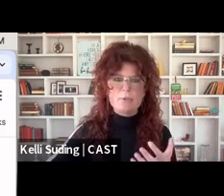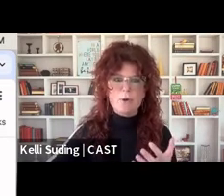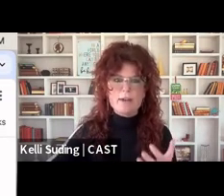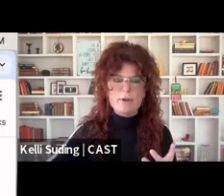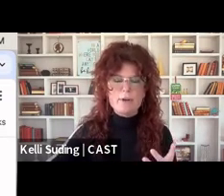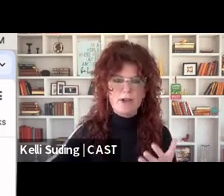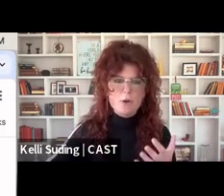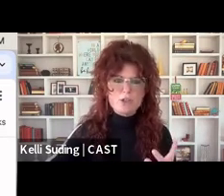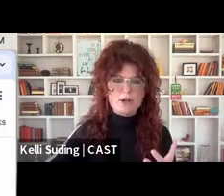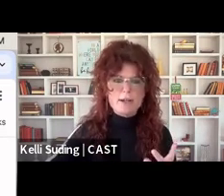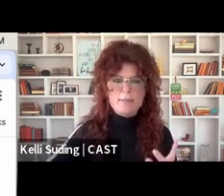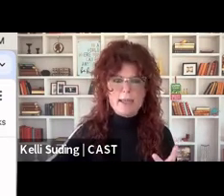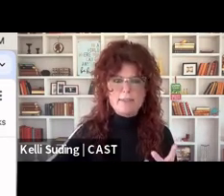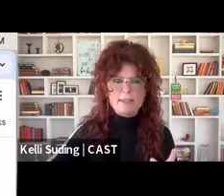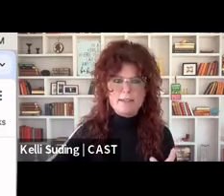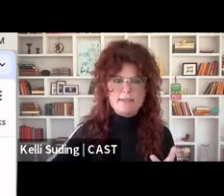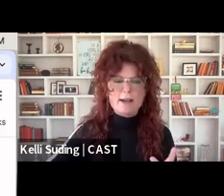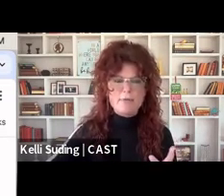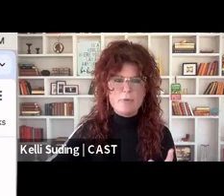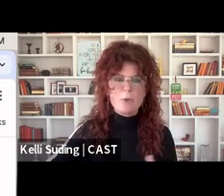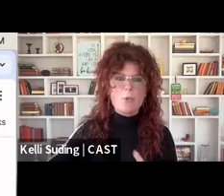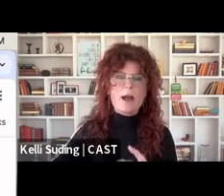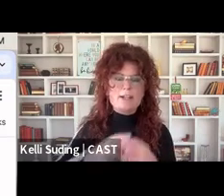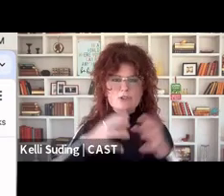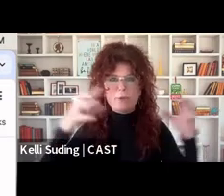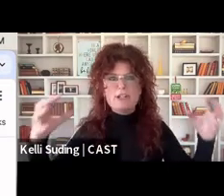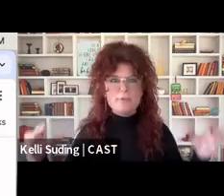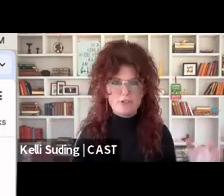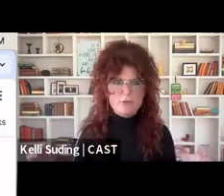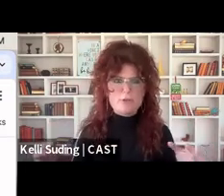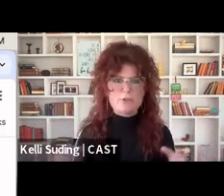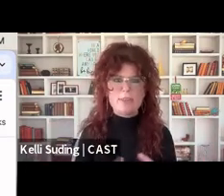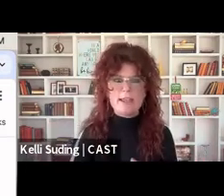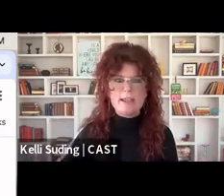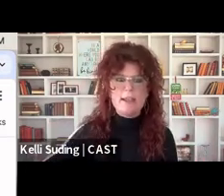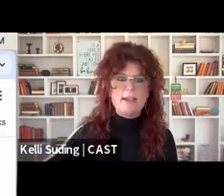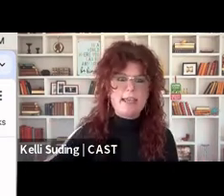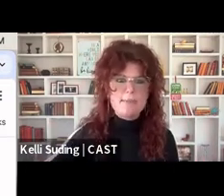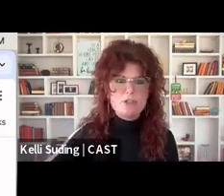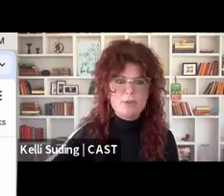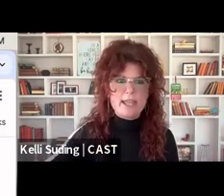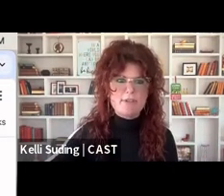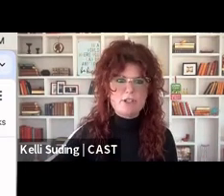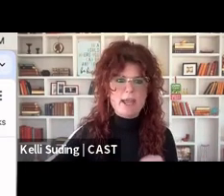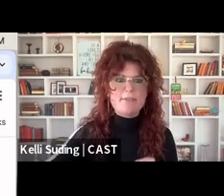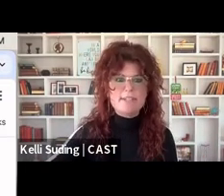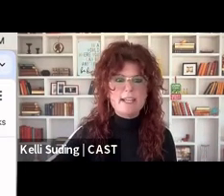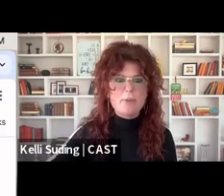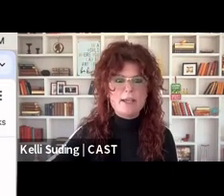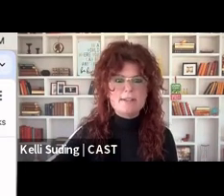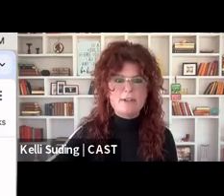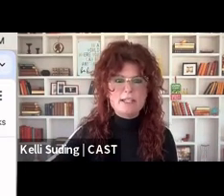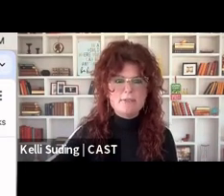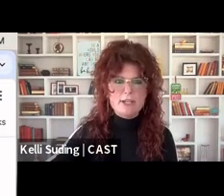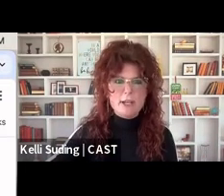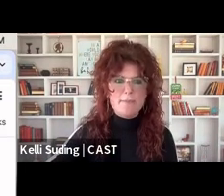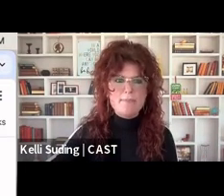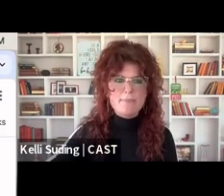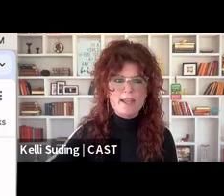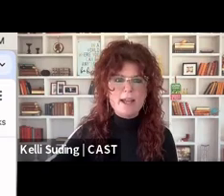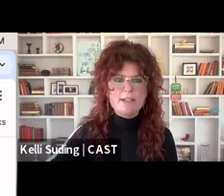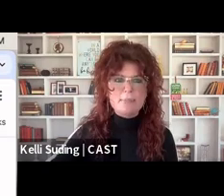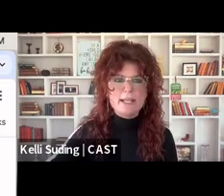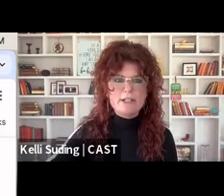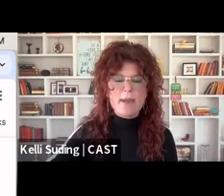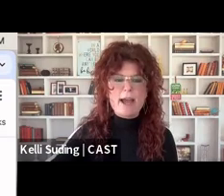you. So it's whatever we try to make these for the widest range of users when they came to Canvas. So we have takeaways on each